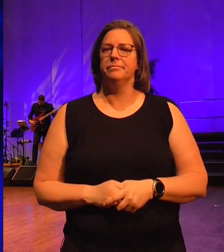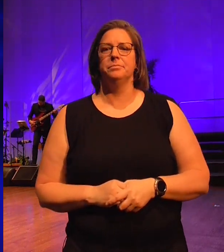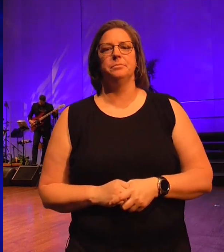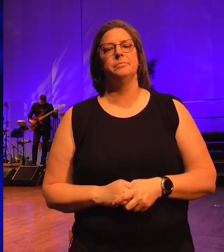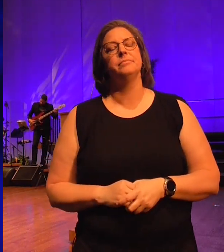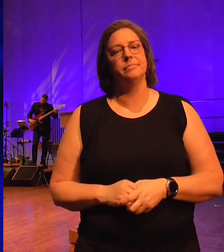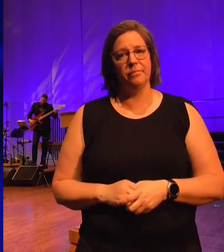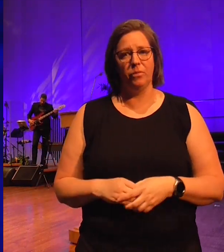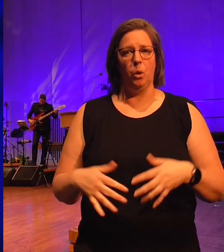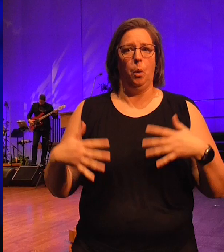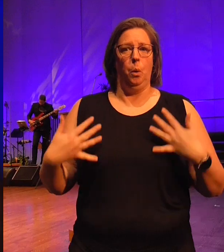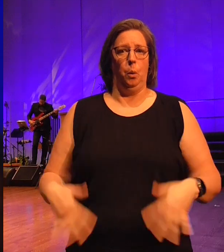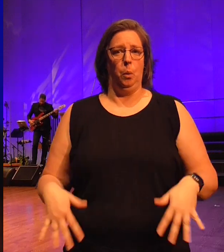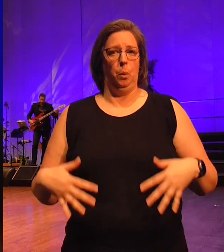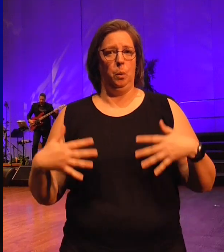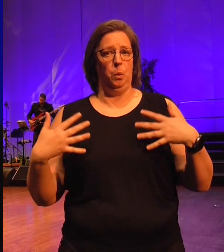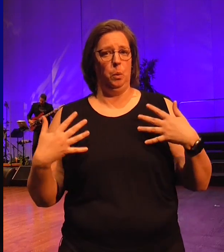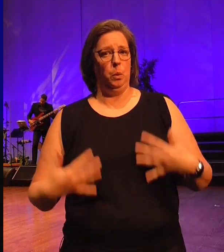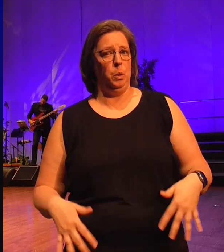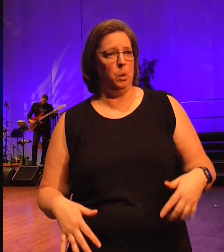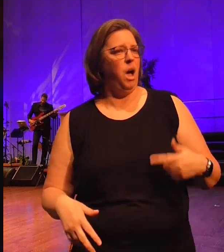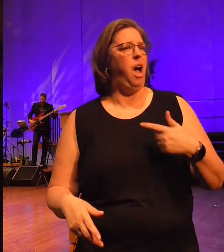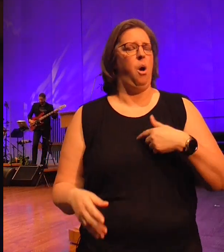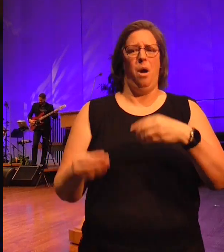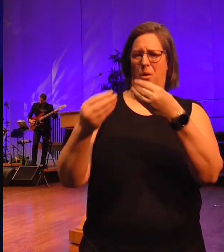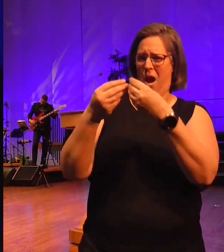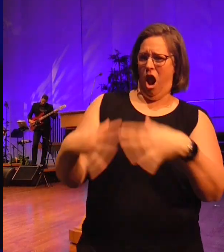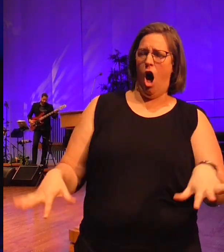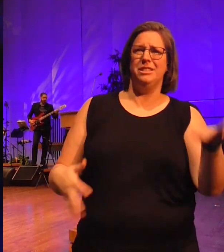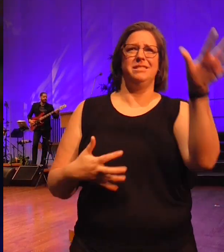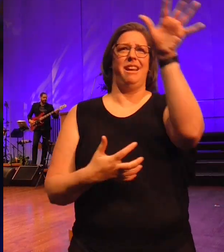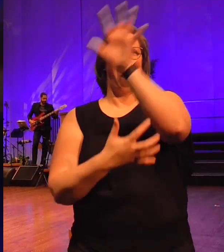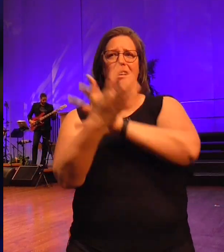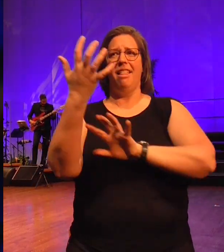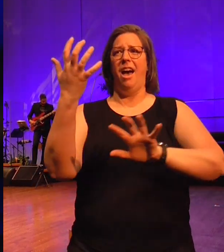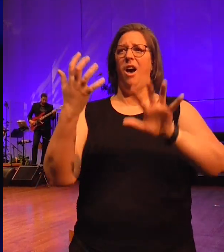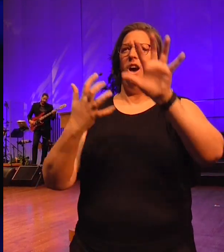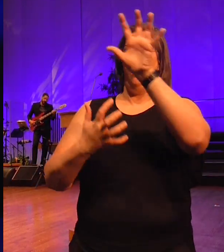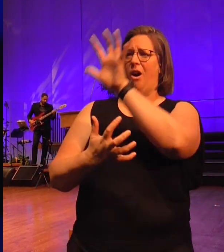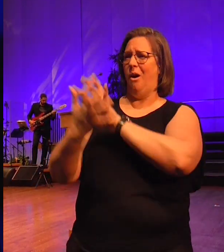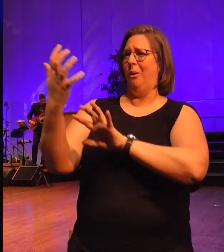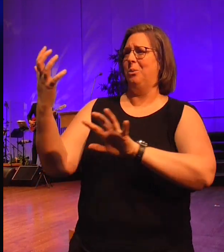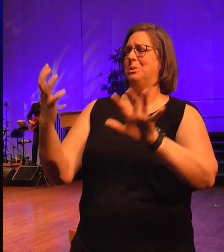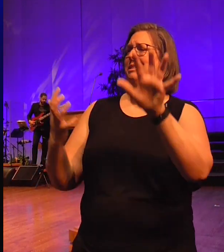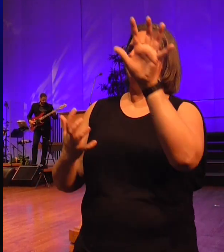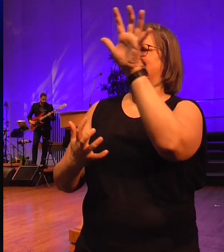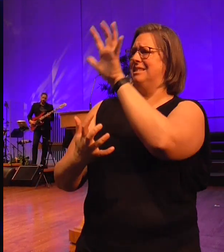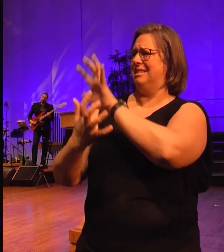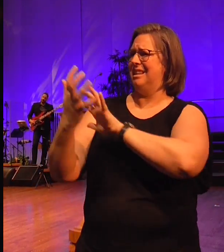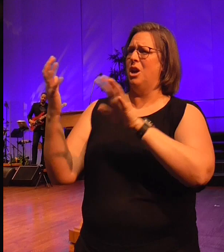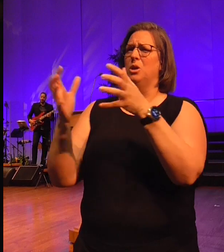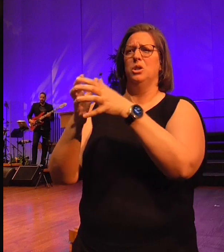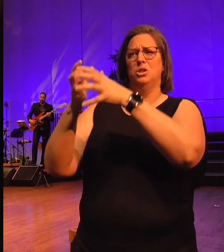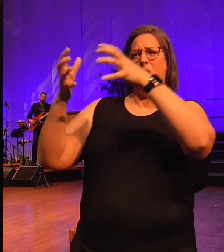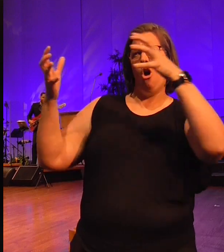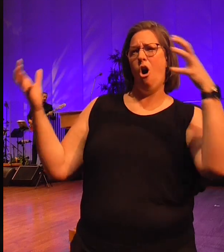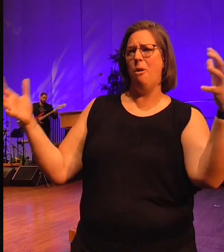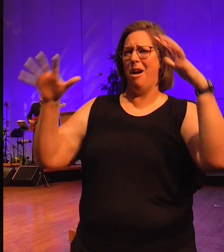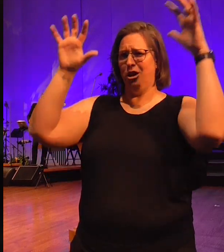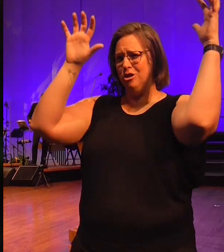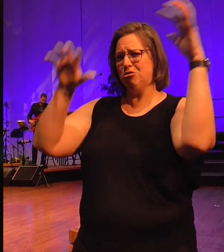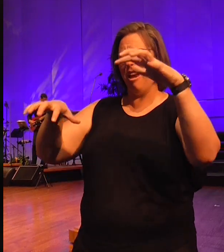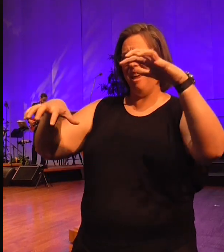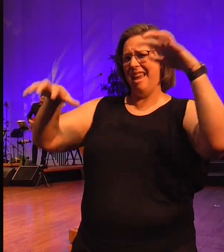Oh, we're lost in a cloud with too much